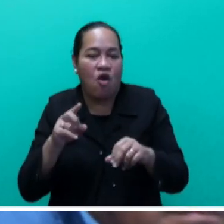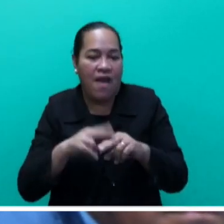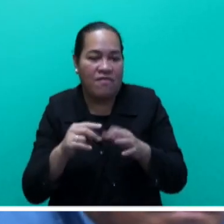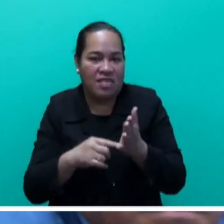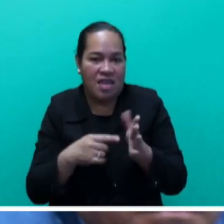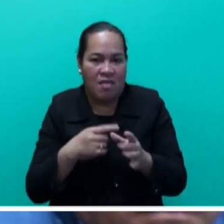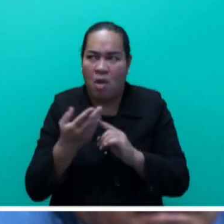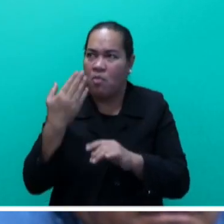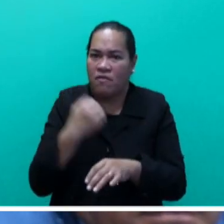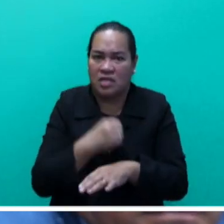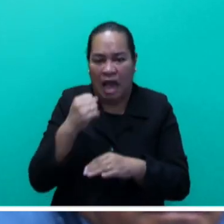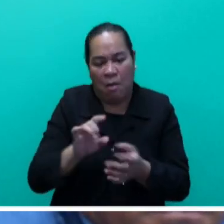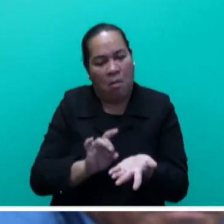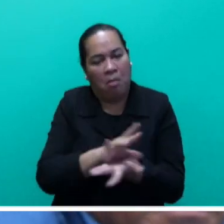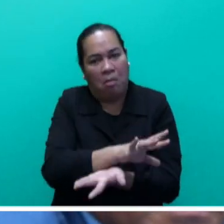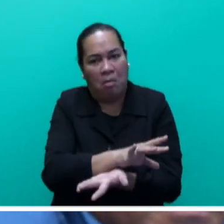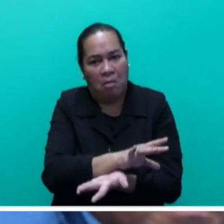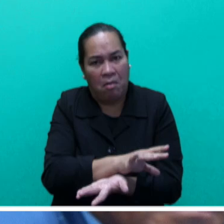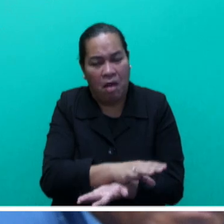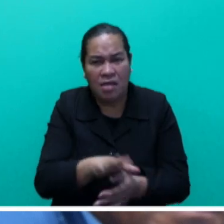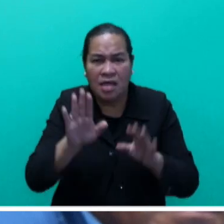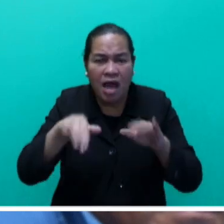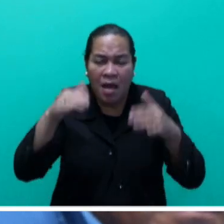by the previous government. And Mr. Speaker,